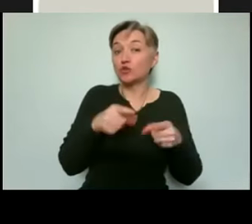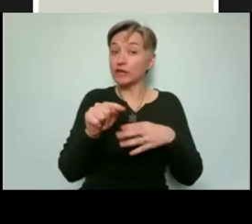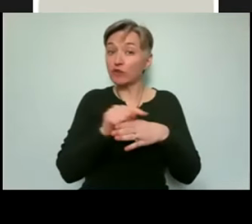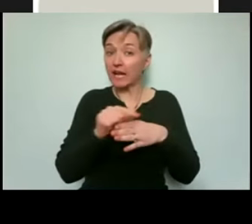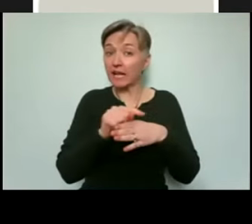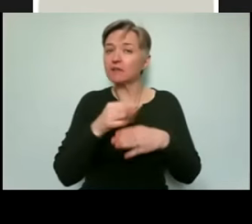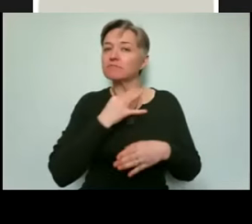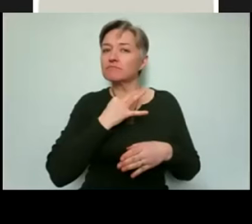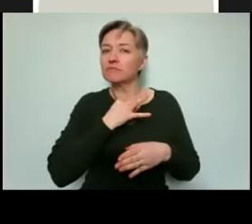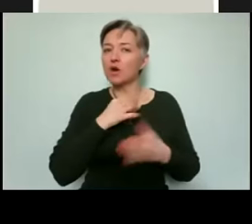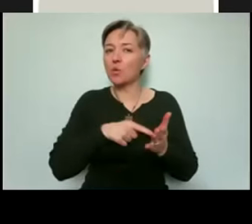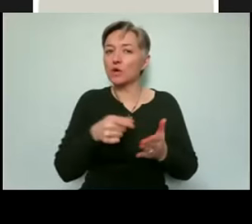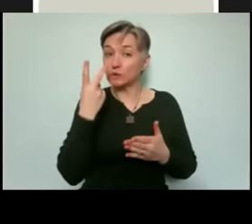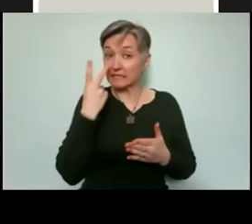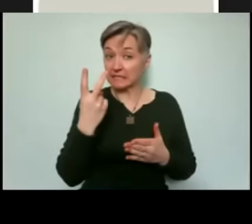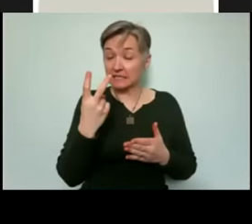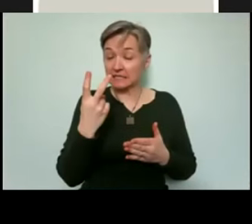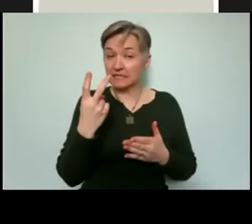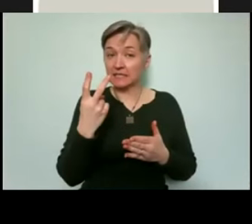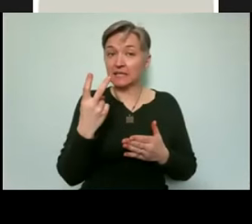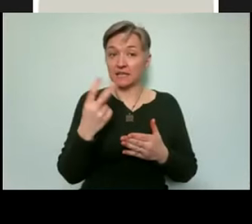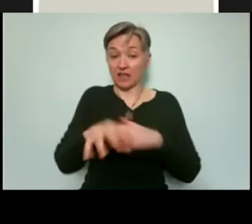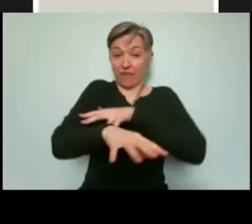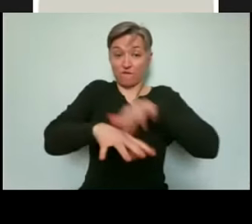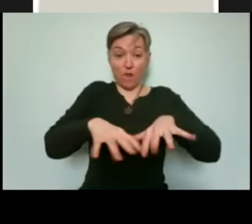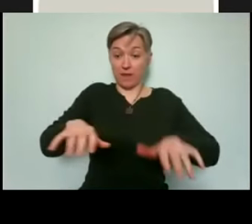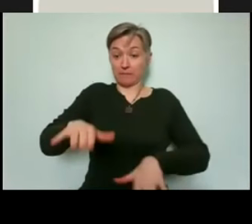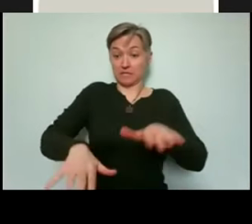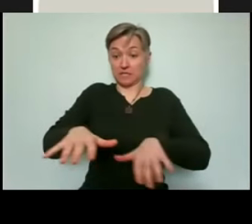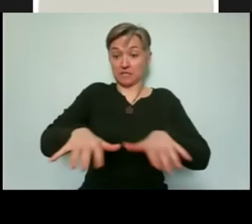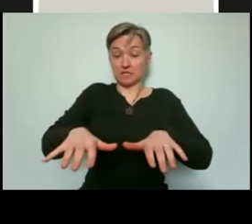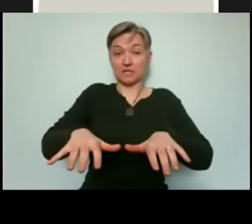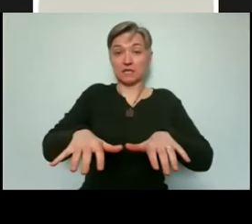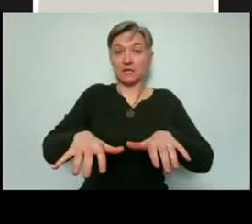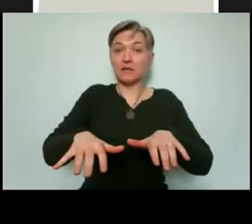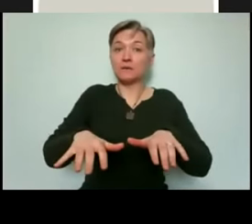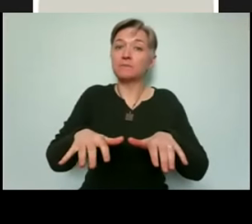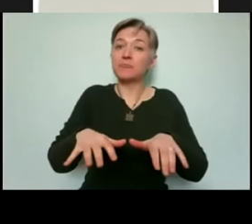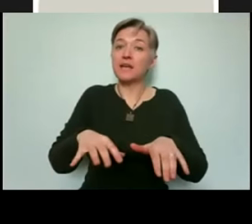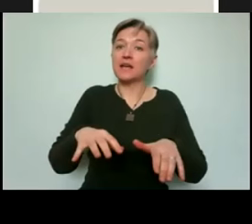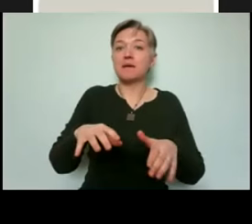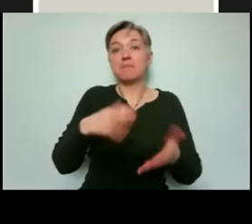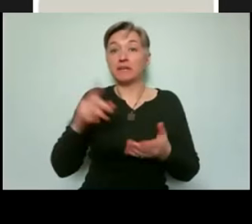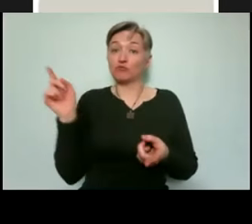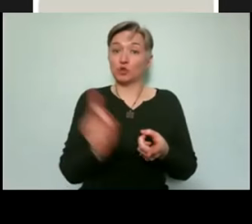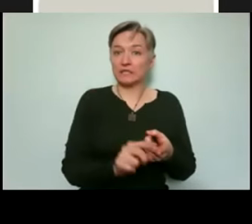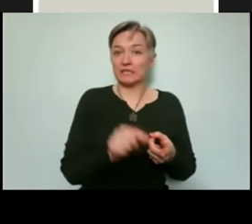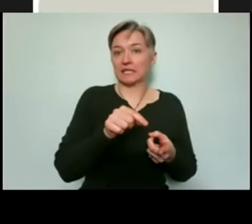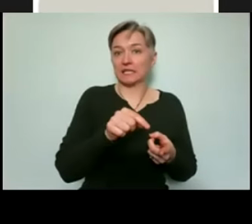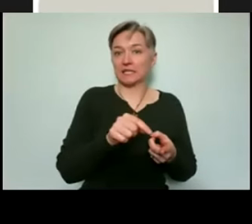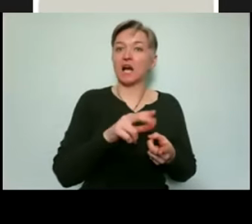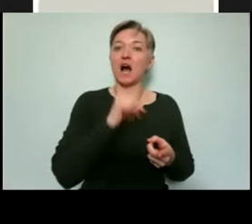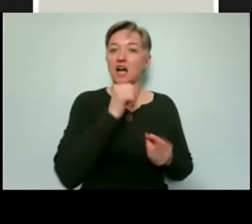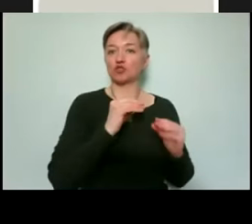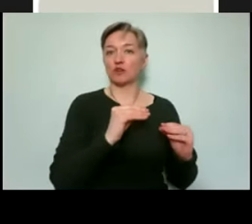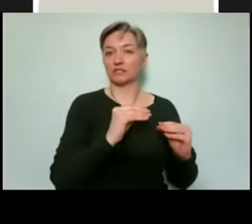you actually see is in the forelimbs, a diminution of those uninstructed movements, and actually maybe a pause